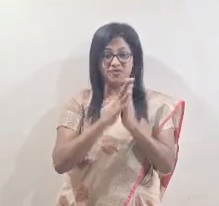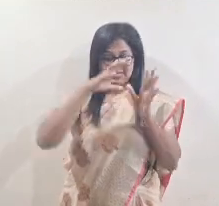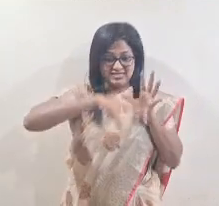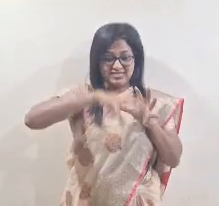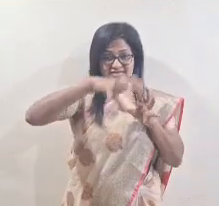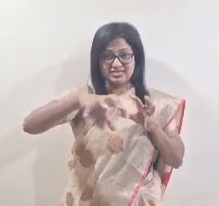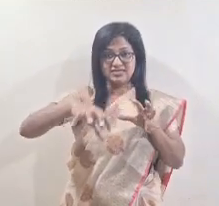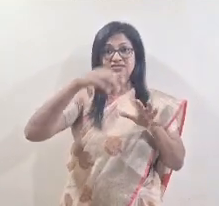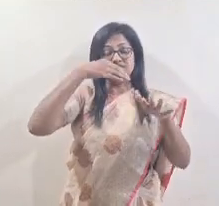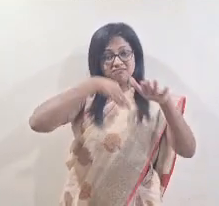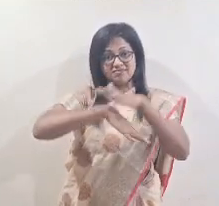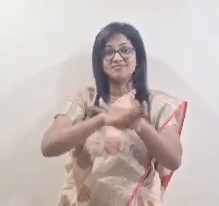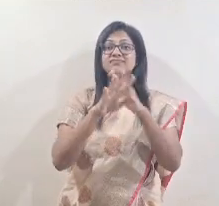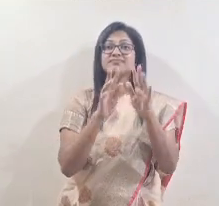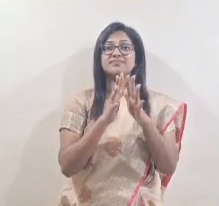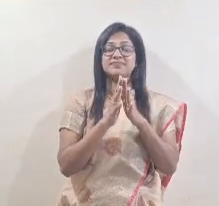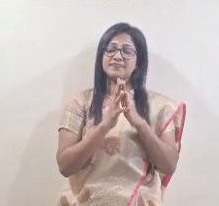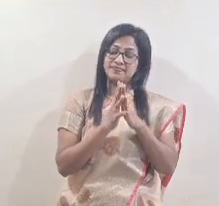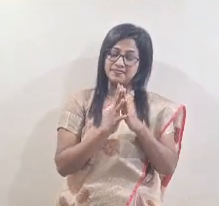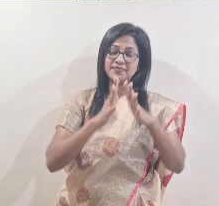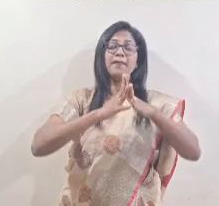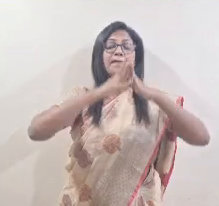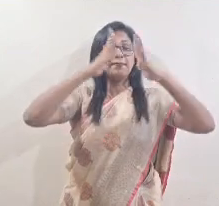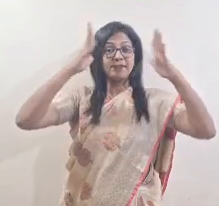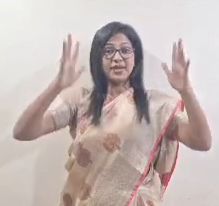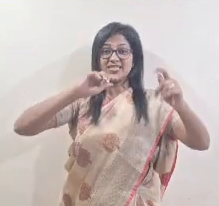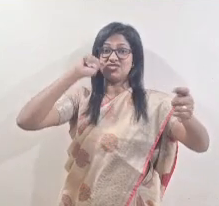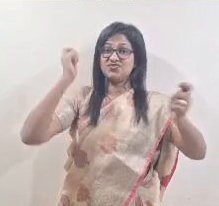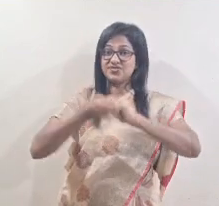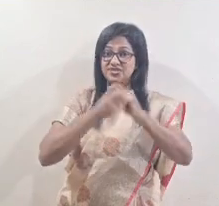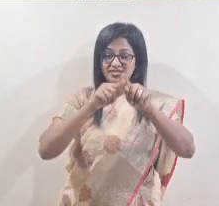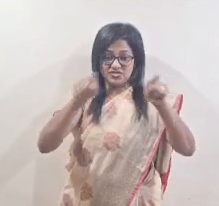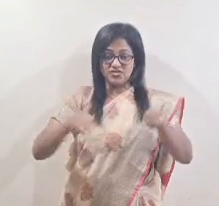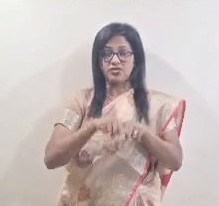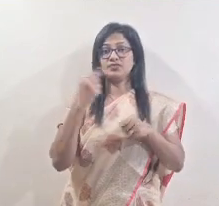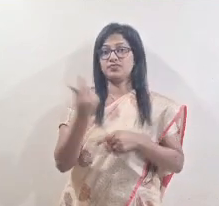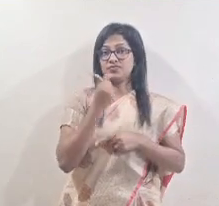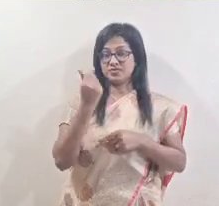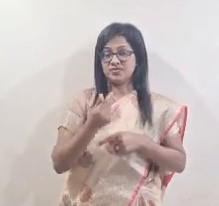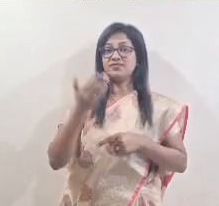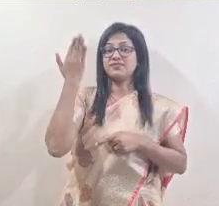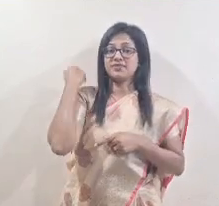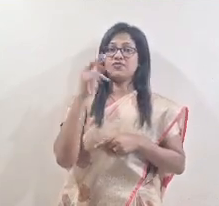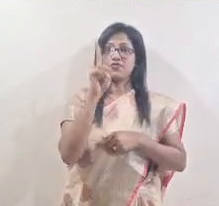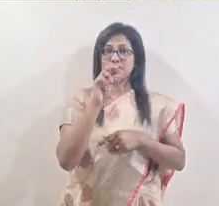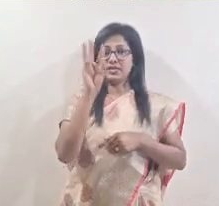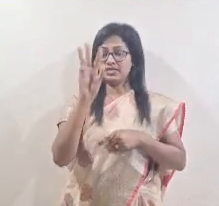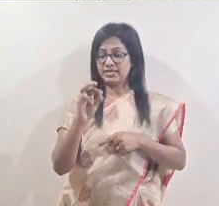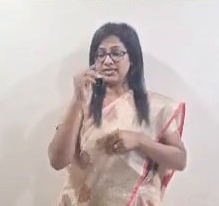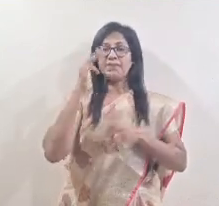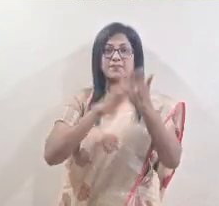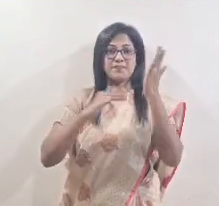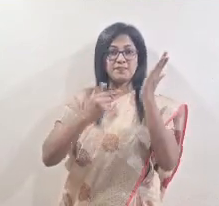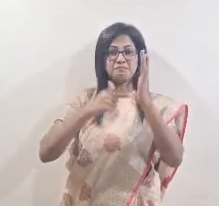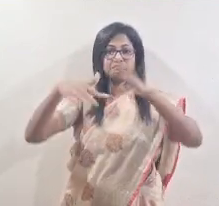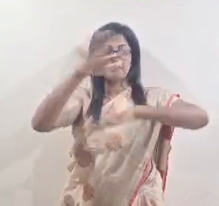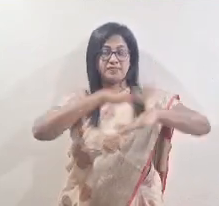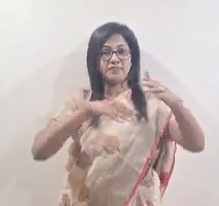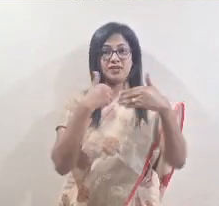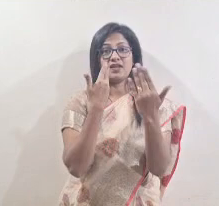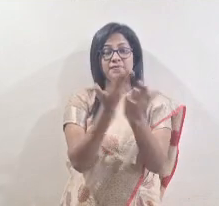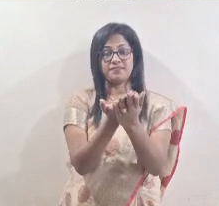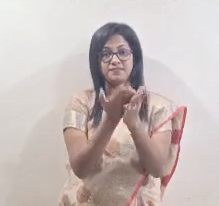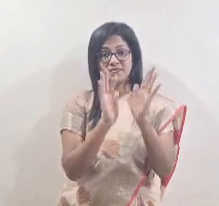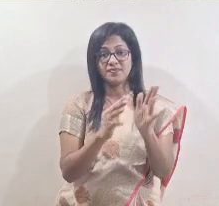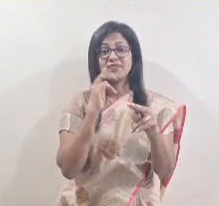stations, there is a major change in the land use that is proposed in the 2030 master plan. So if we